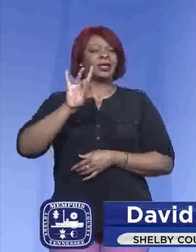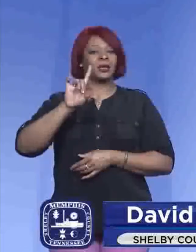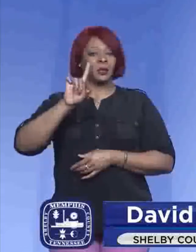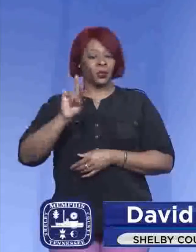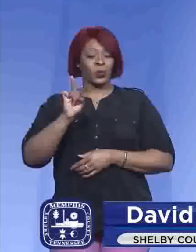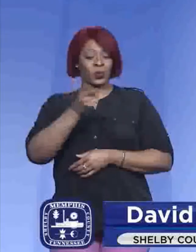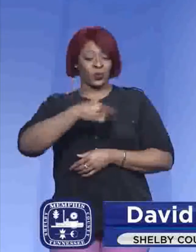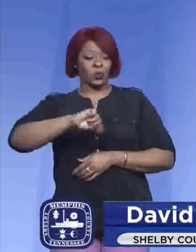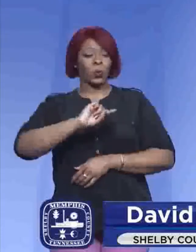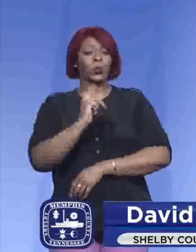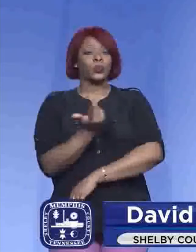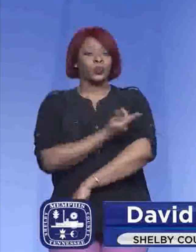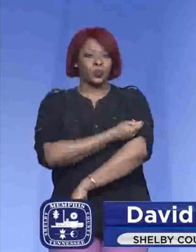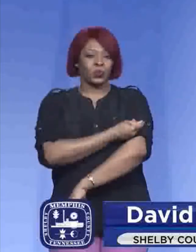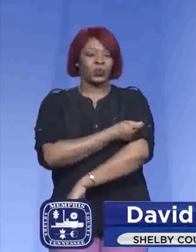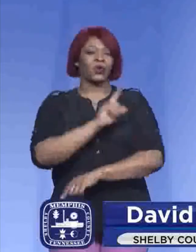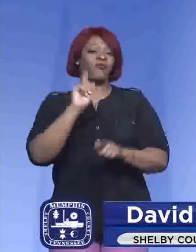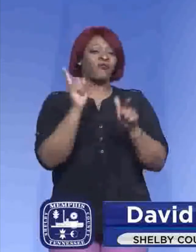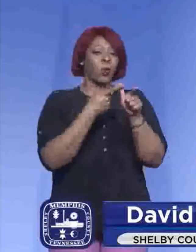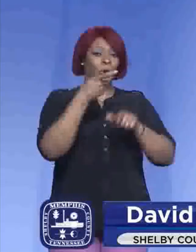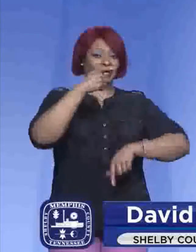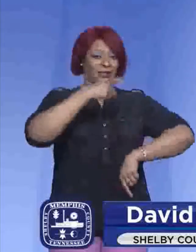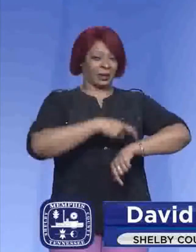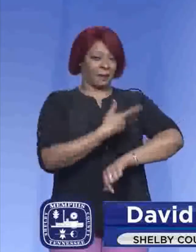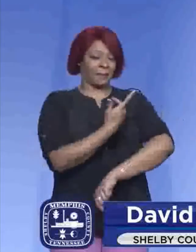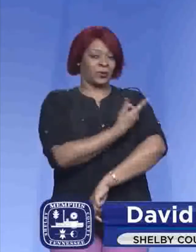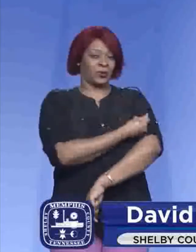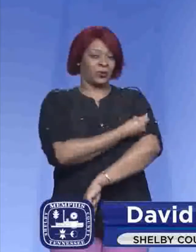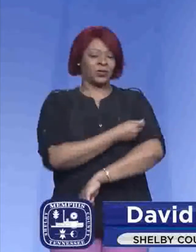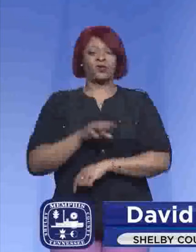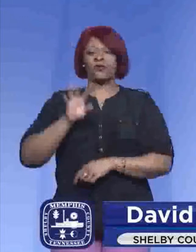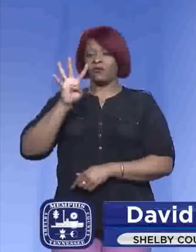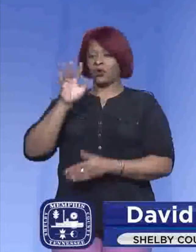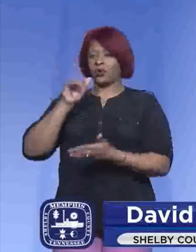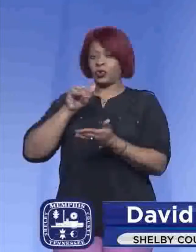97,881 of those doses are first doses. We also have